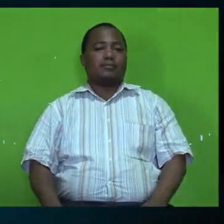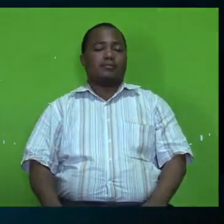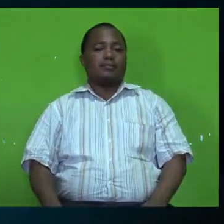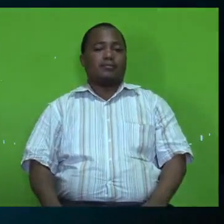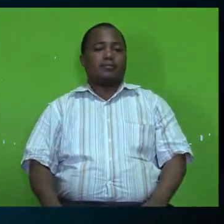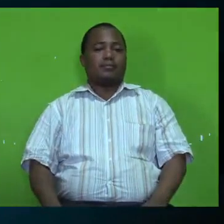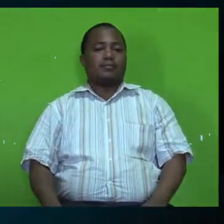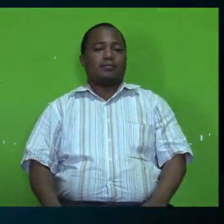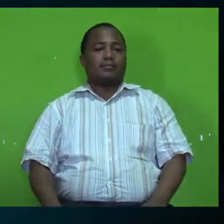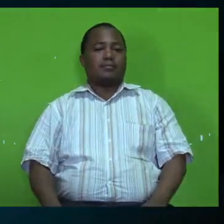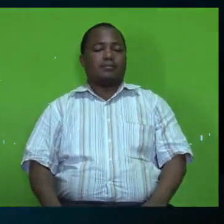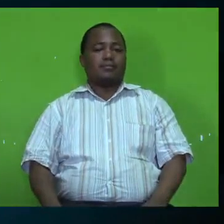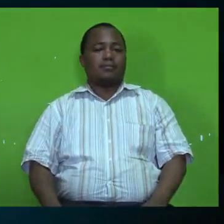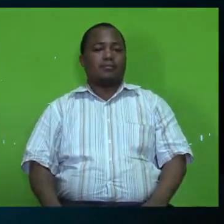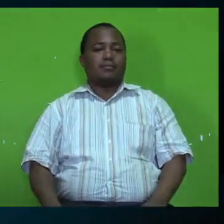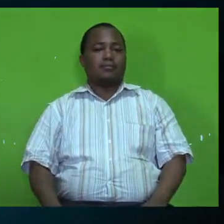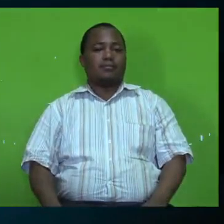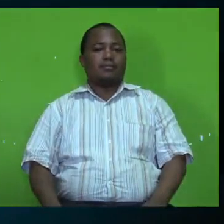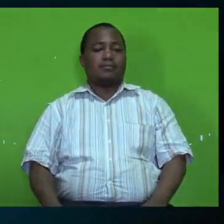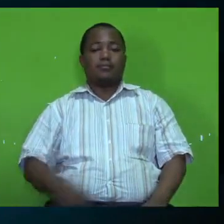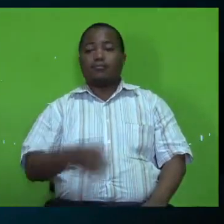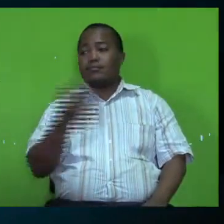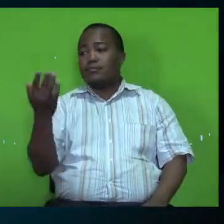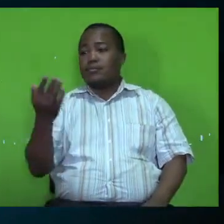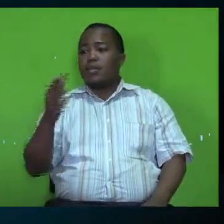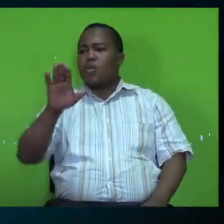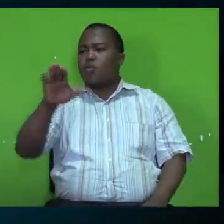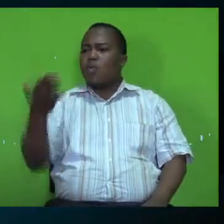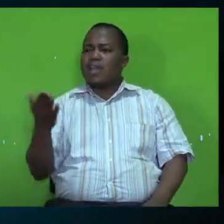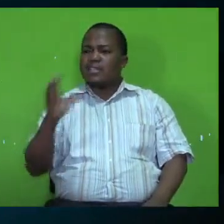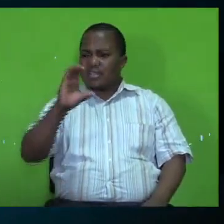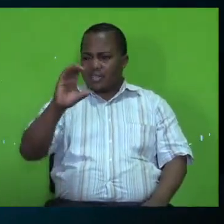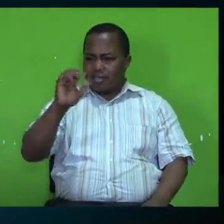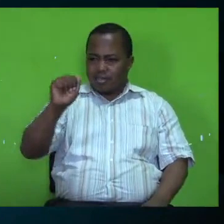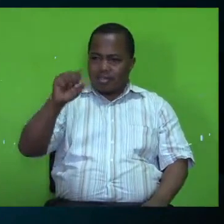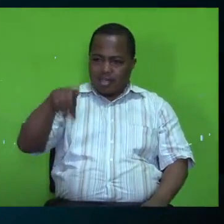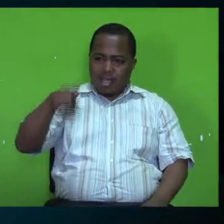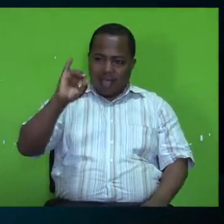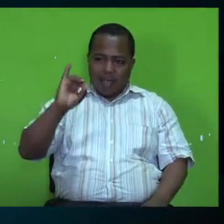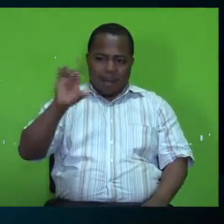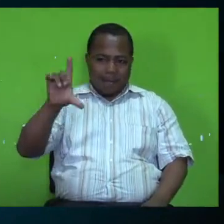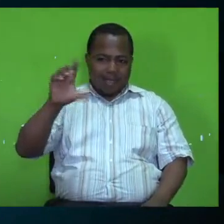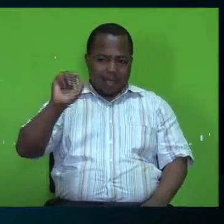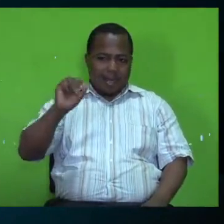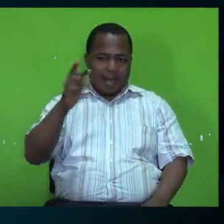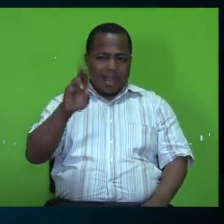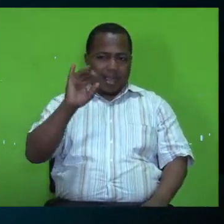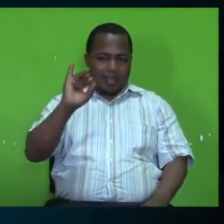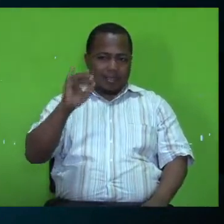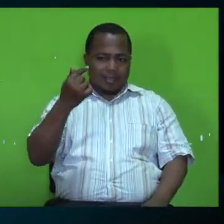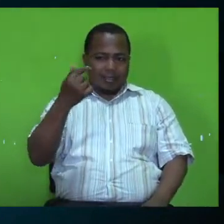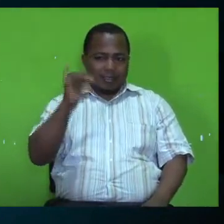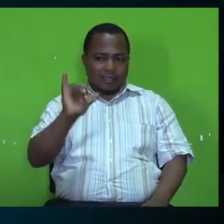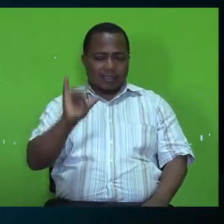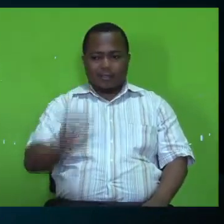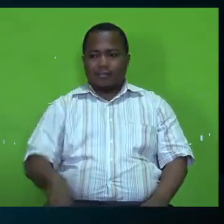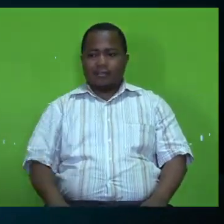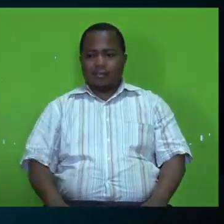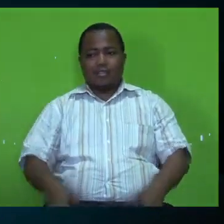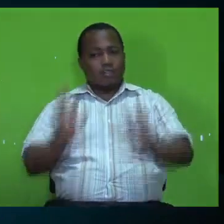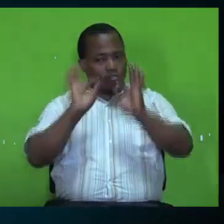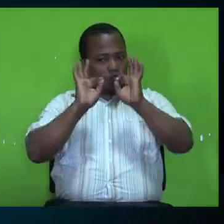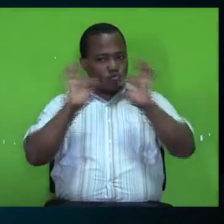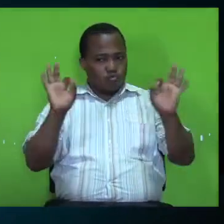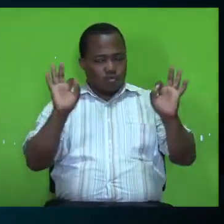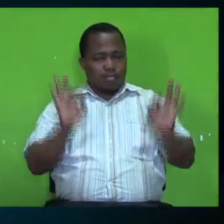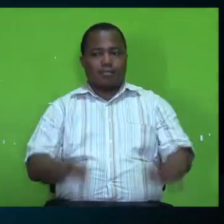about capillarity. What is capillarity? Very good. Very